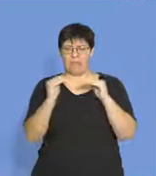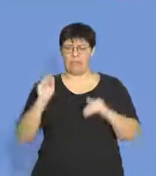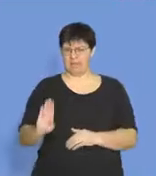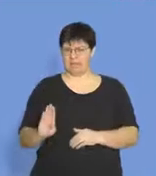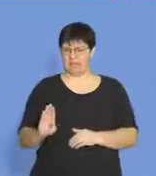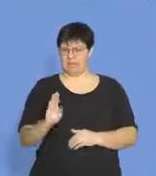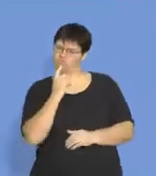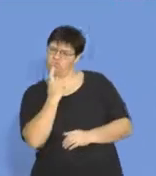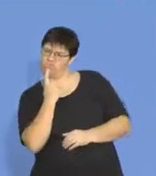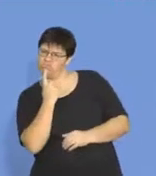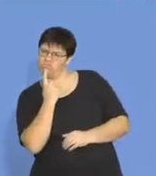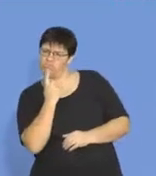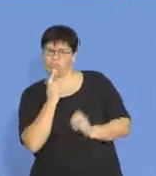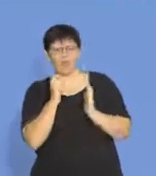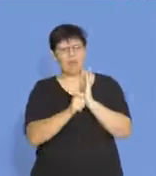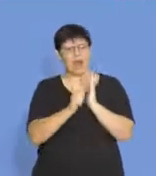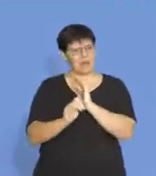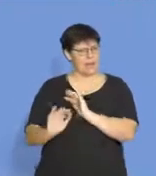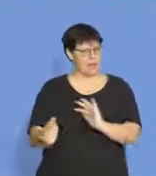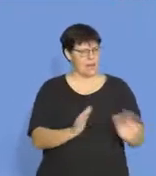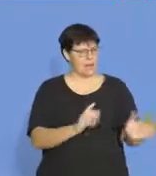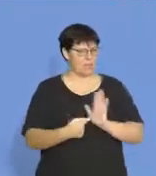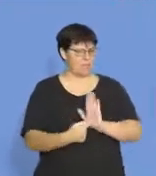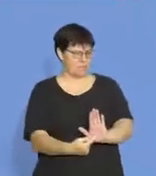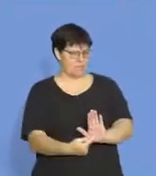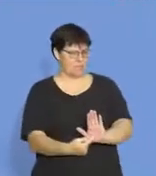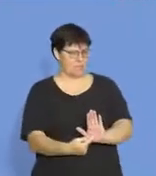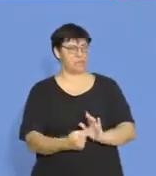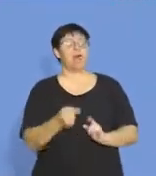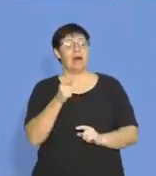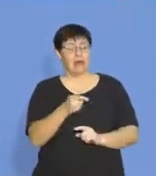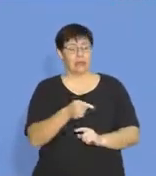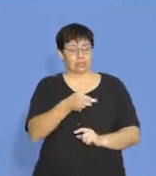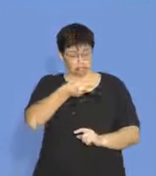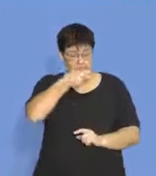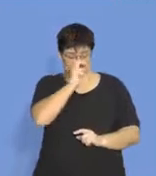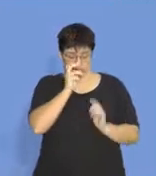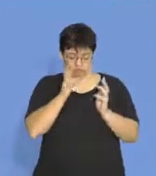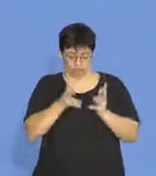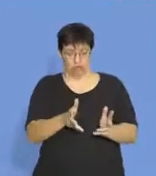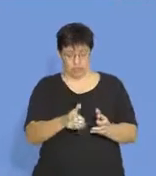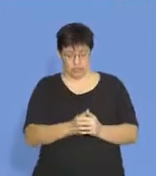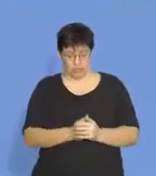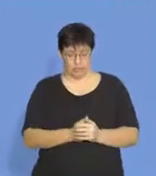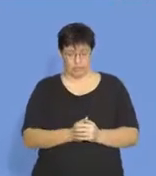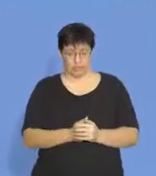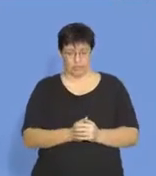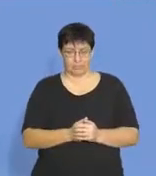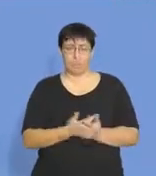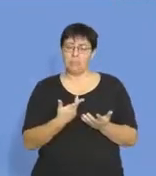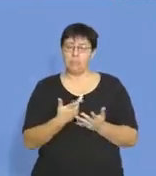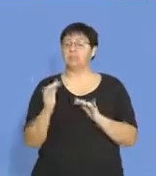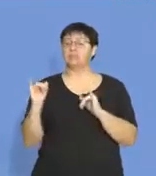at how do we then write that as a symbol, right? That's what I'm saying. These are only the strict inequalities. As soon as